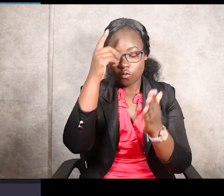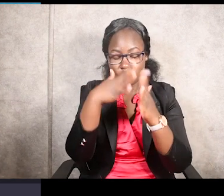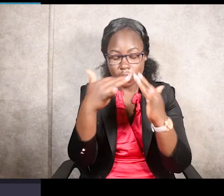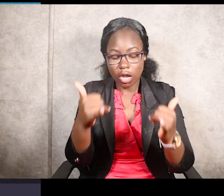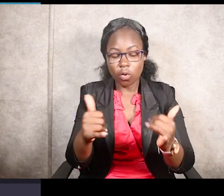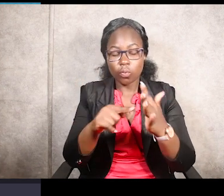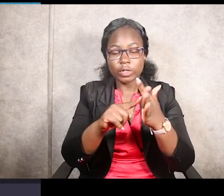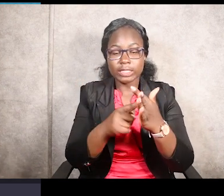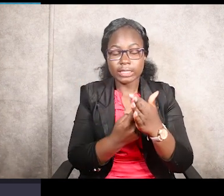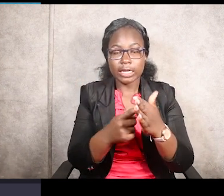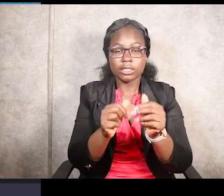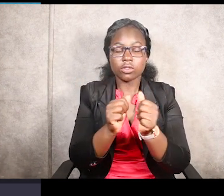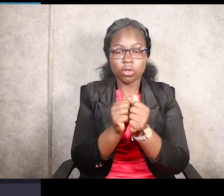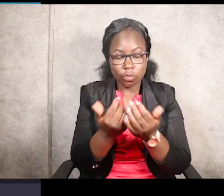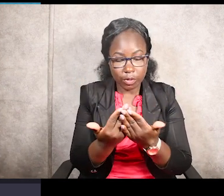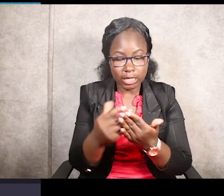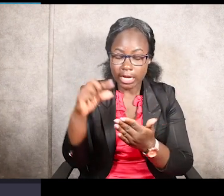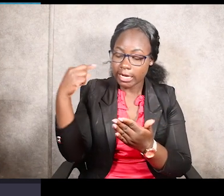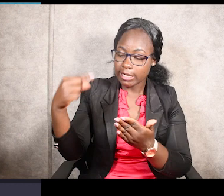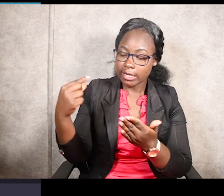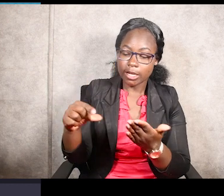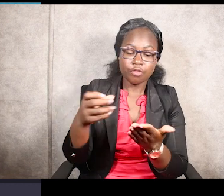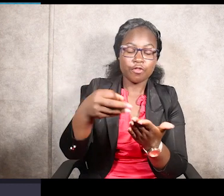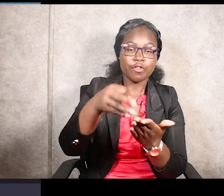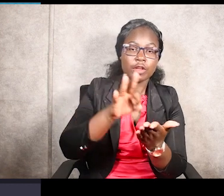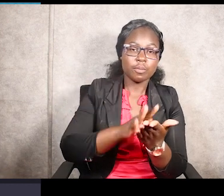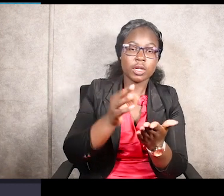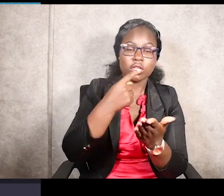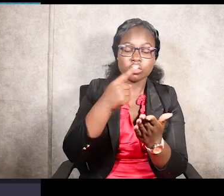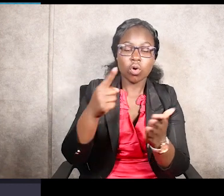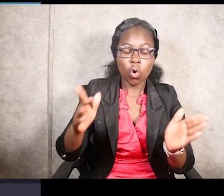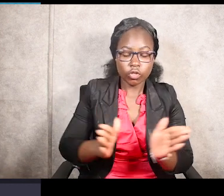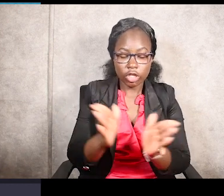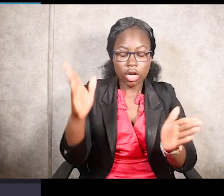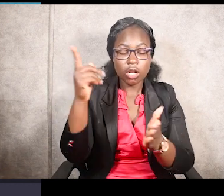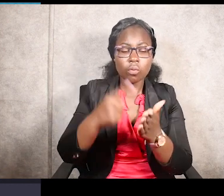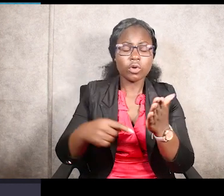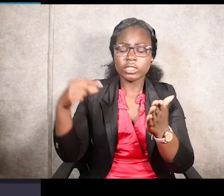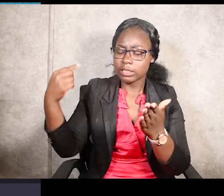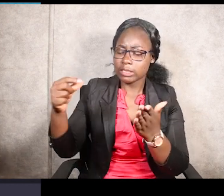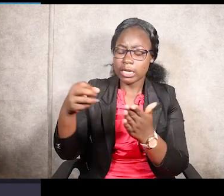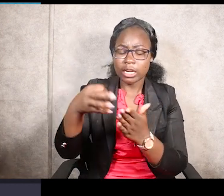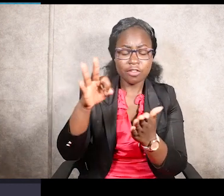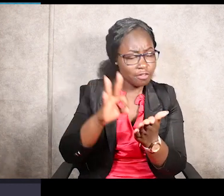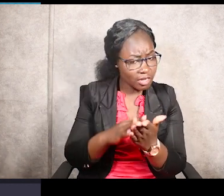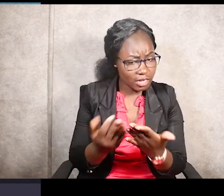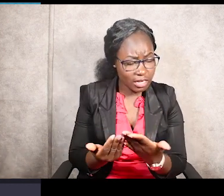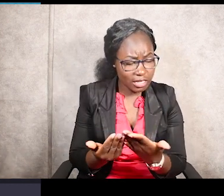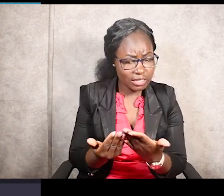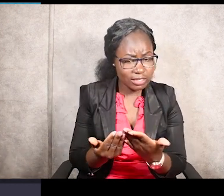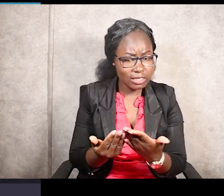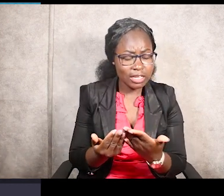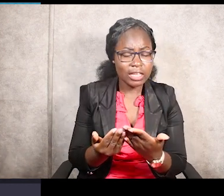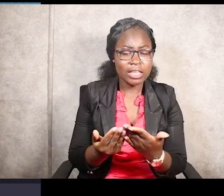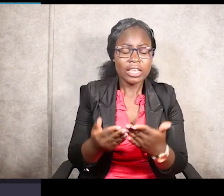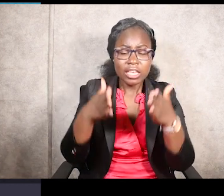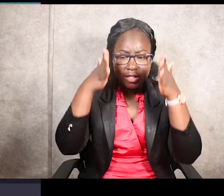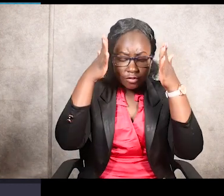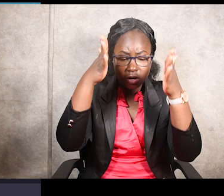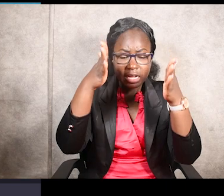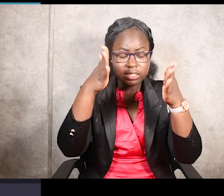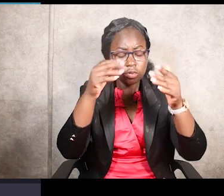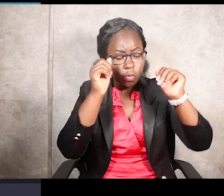start with green finance. So generally, what is green finance? Green finance looks at